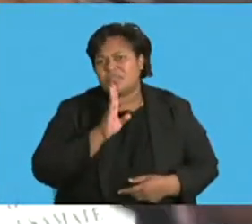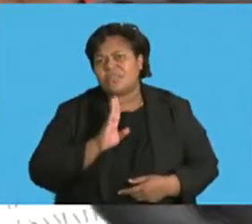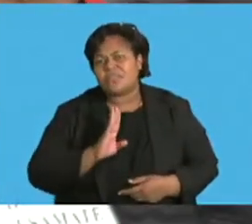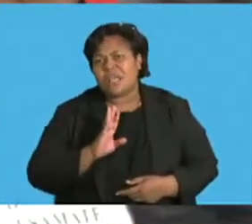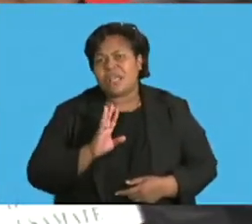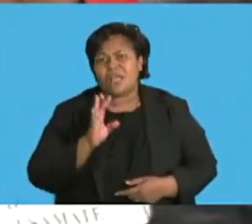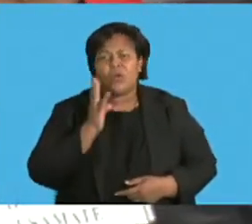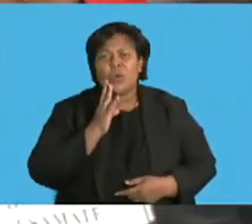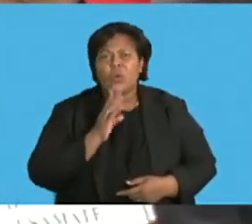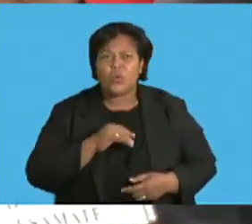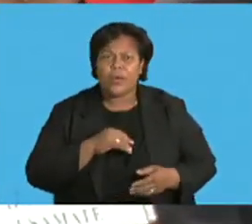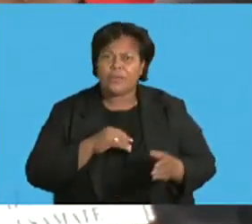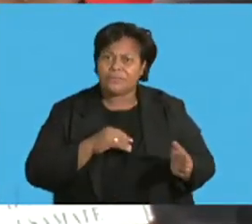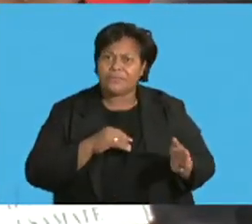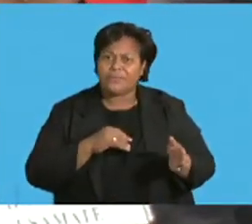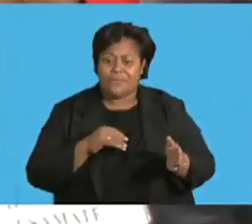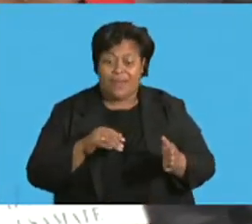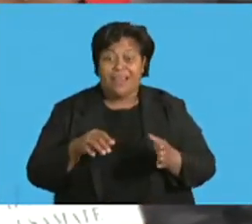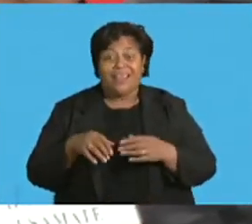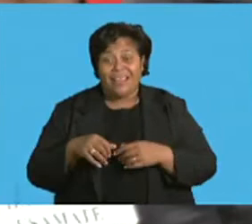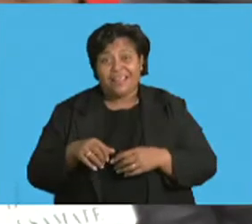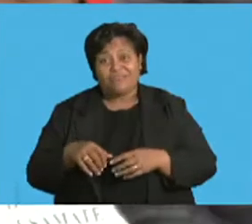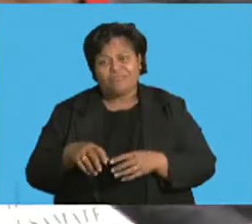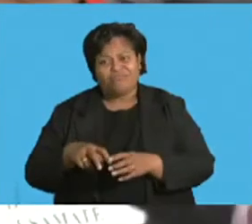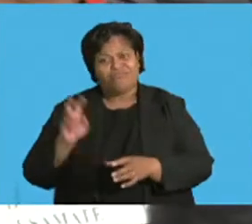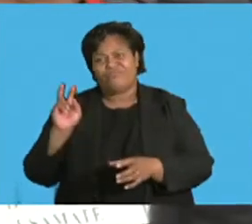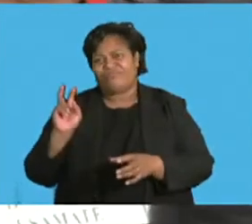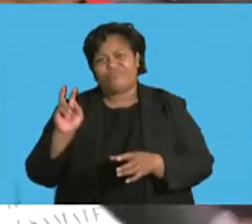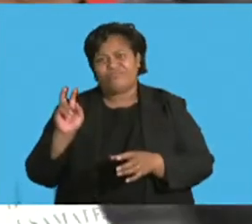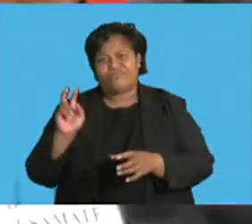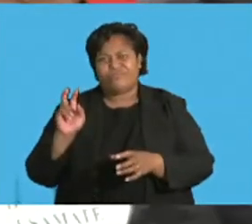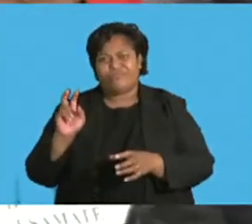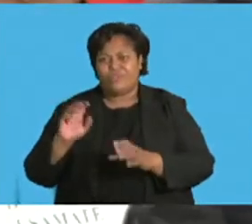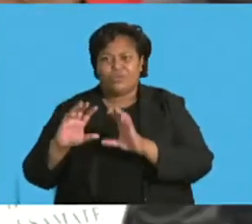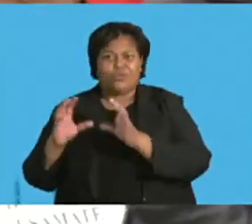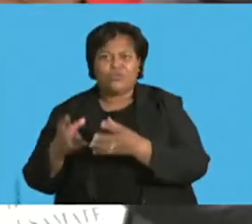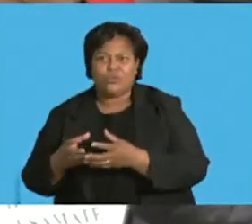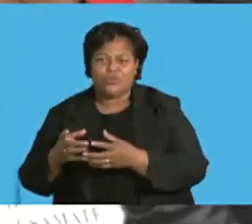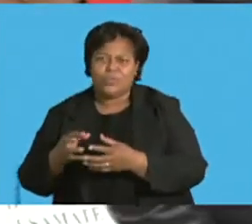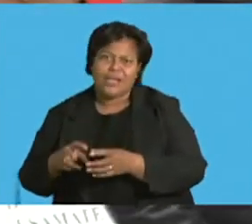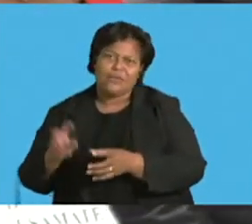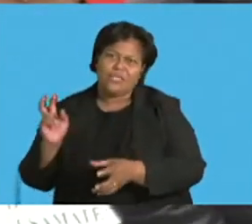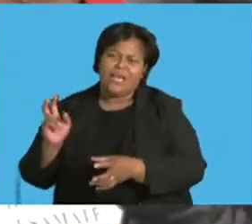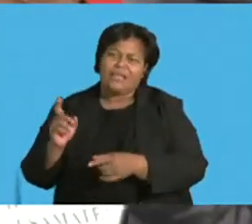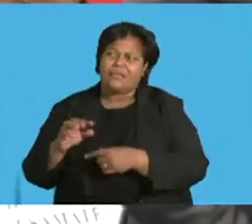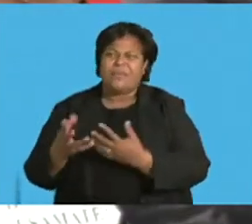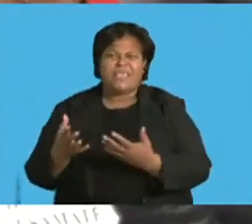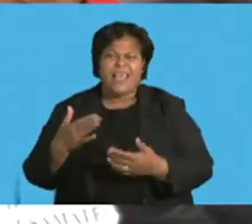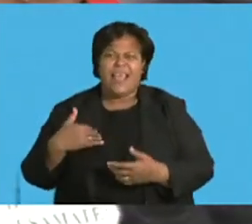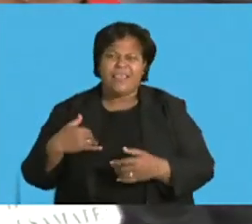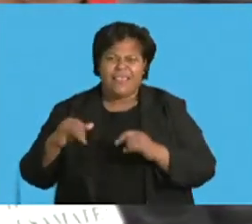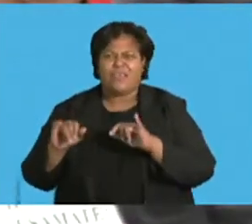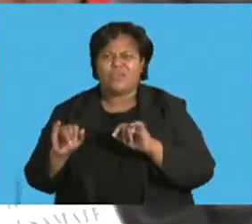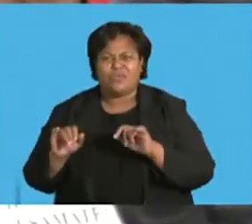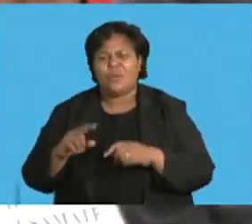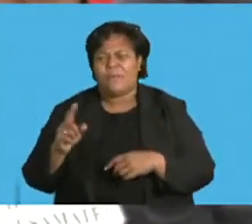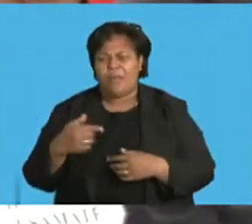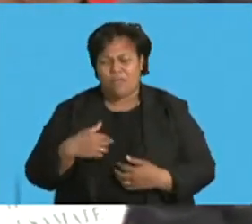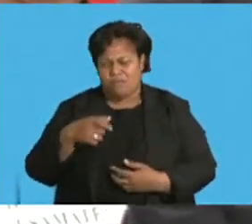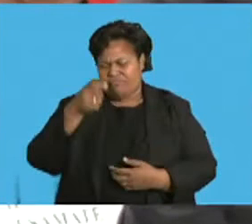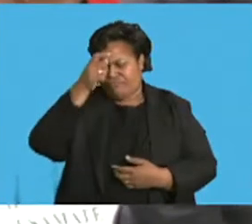left the party. He resigned. He said it was health reasons, and obviously subsequently there are other reasons that came up, and I was always at a loss about